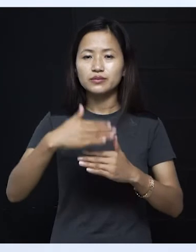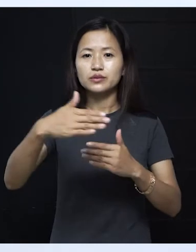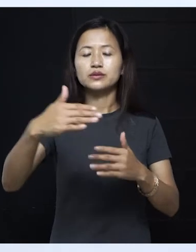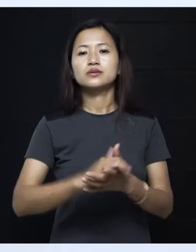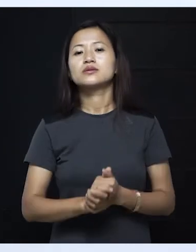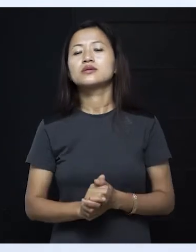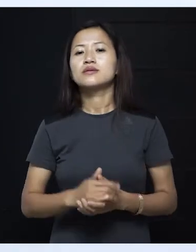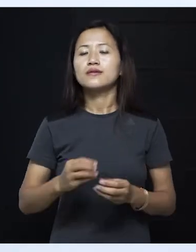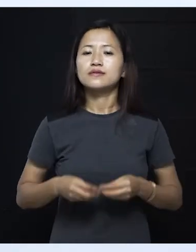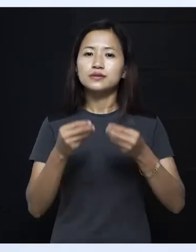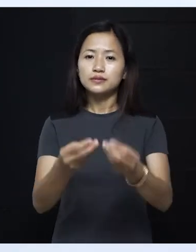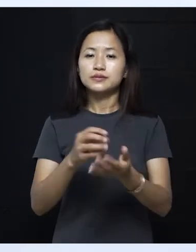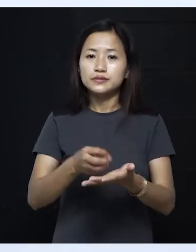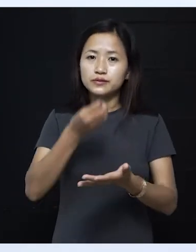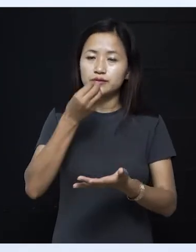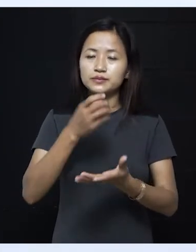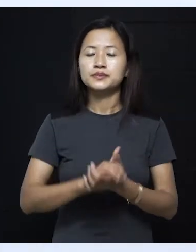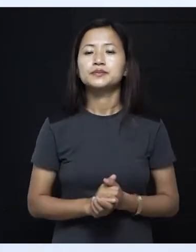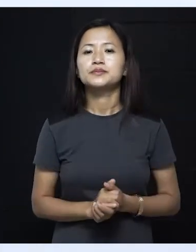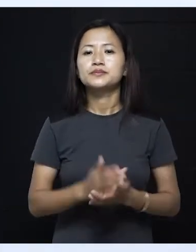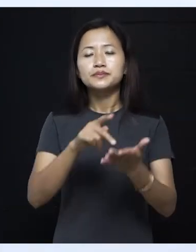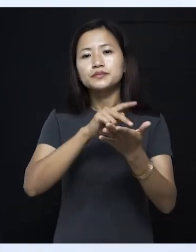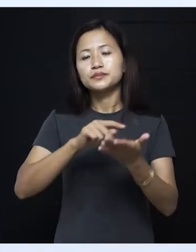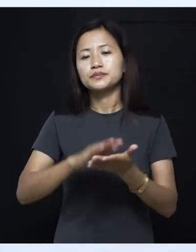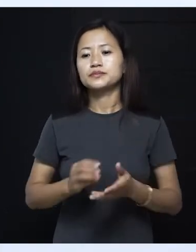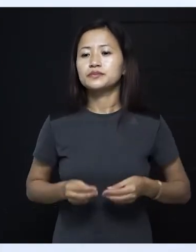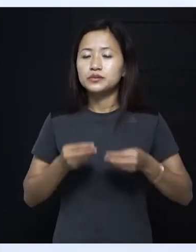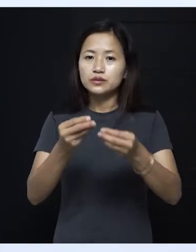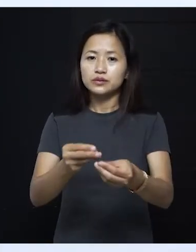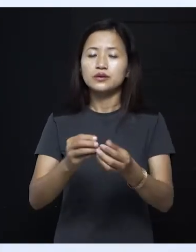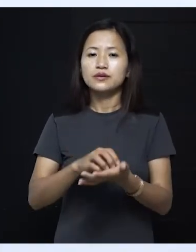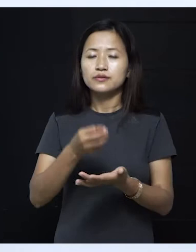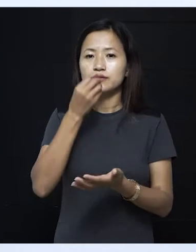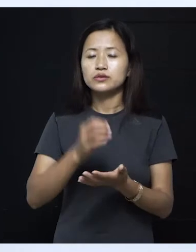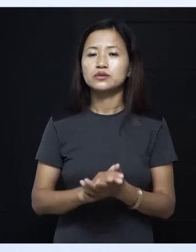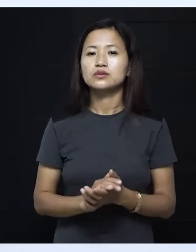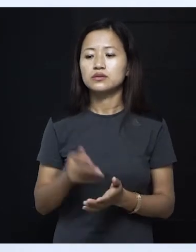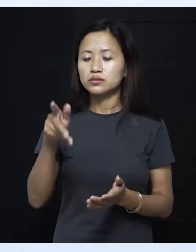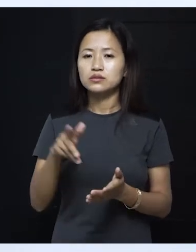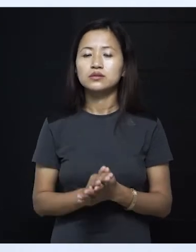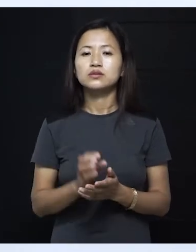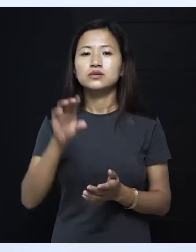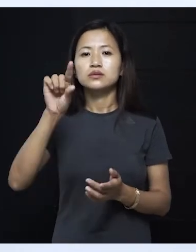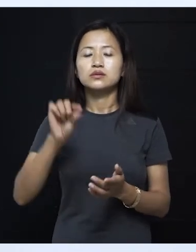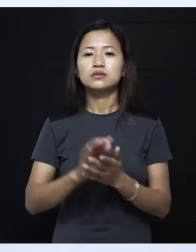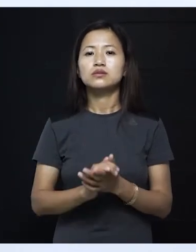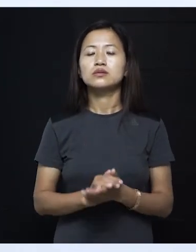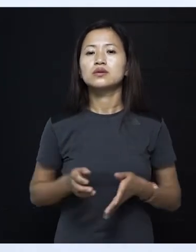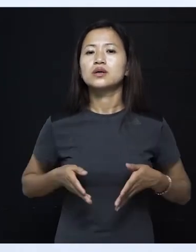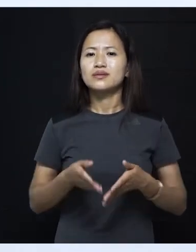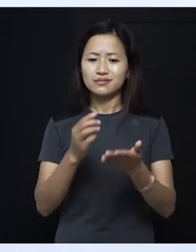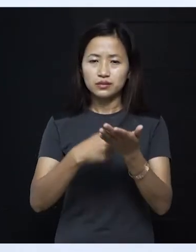of producing food, okay? But apart from producing food, it is also to do with the producing